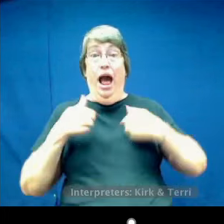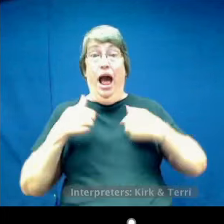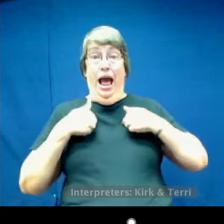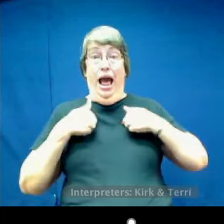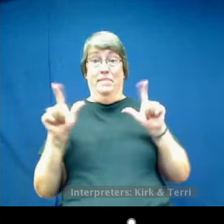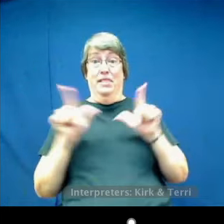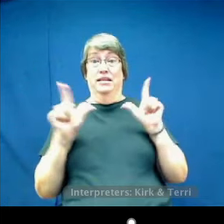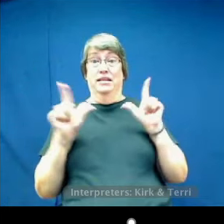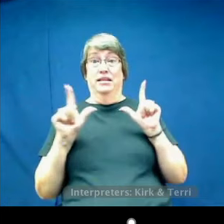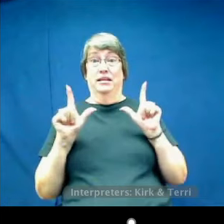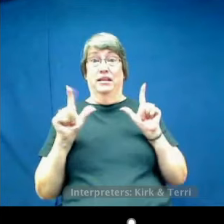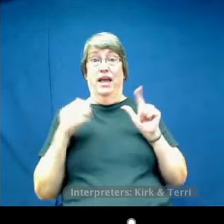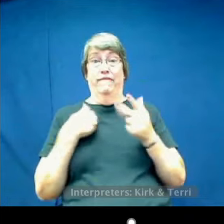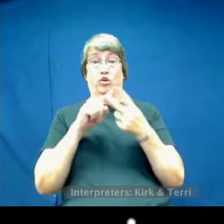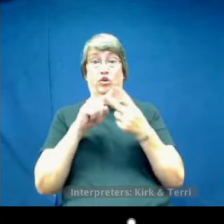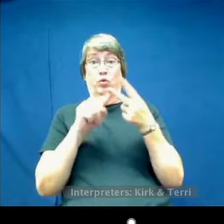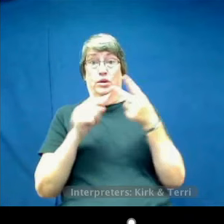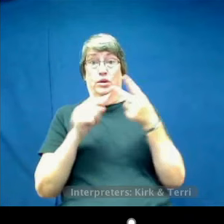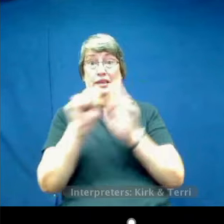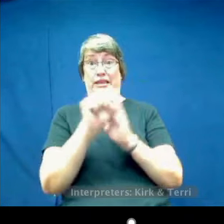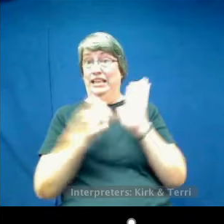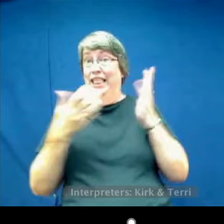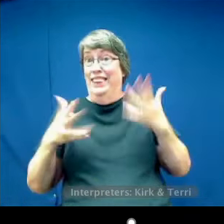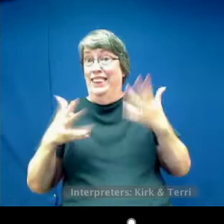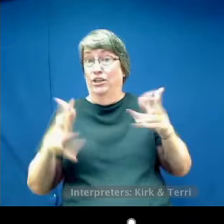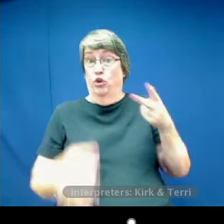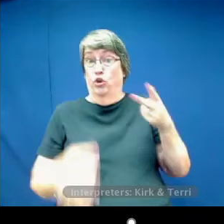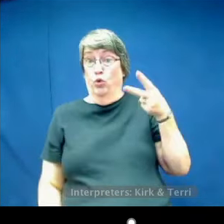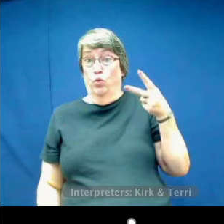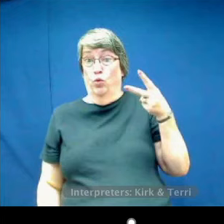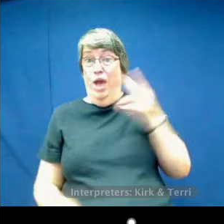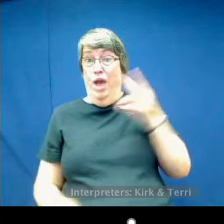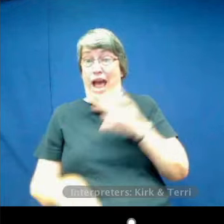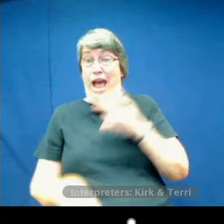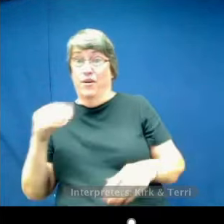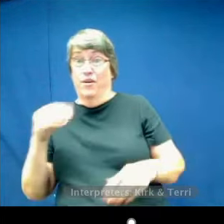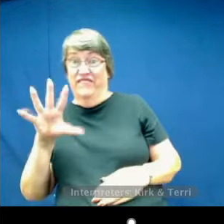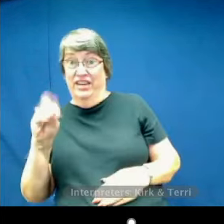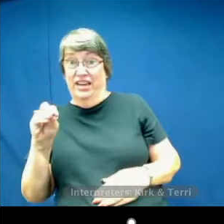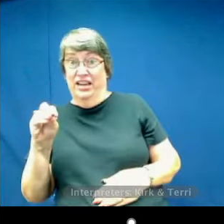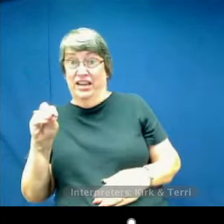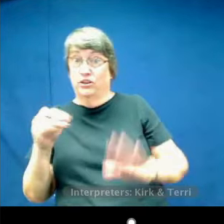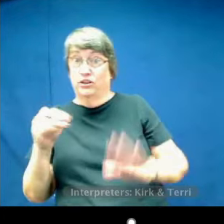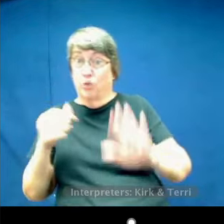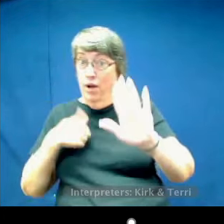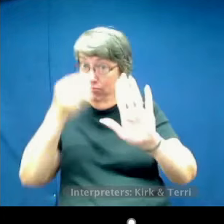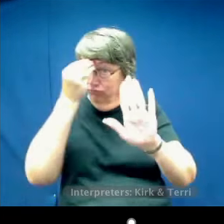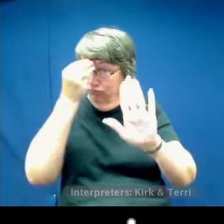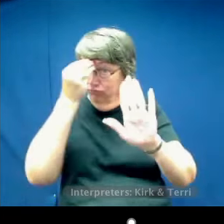states. So I set a huge caveat out ahead of time that